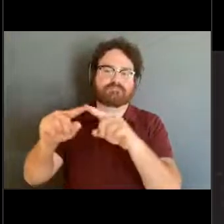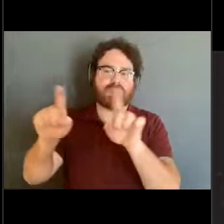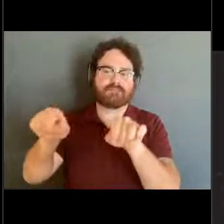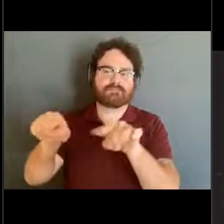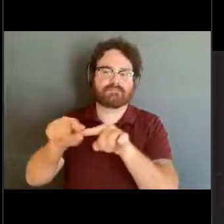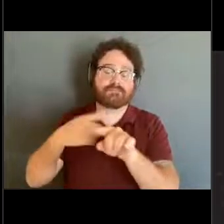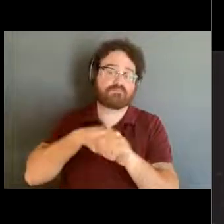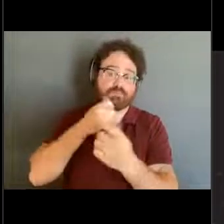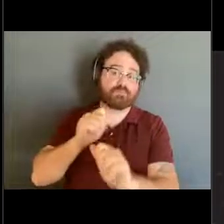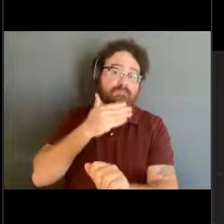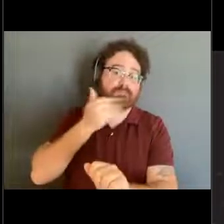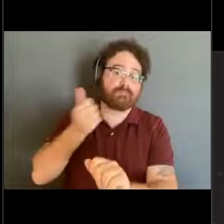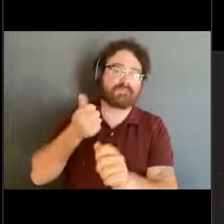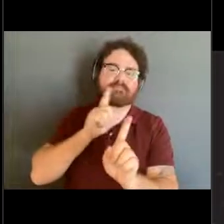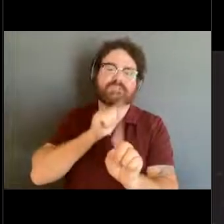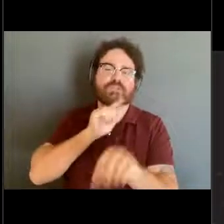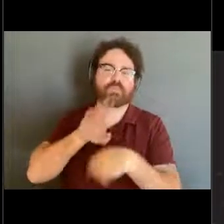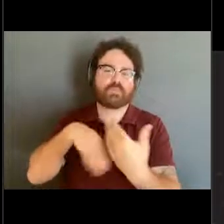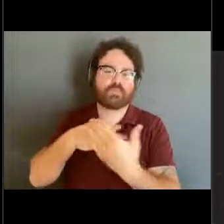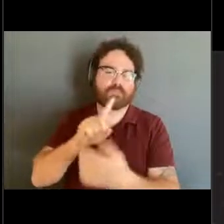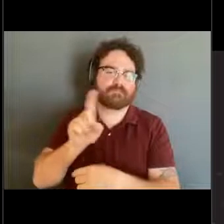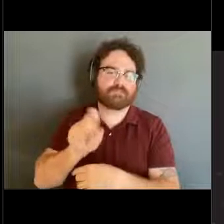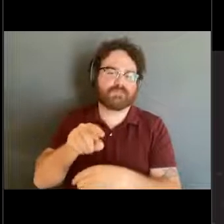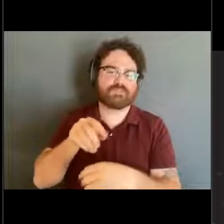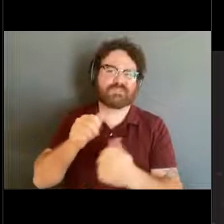many questions in the time remaining.